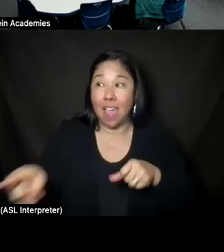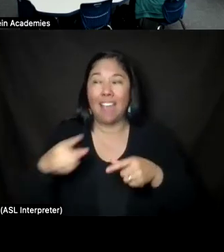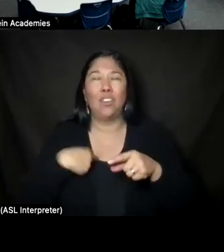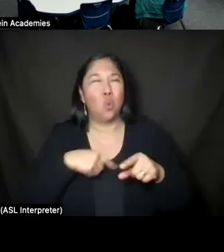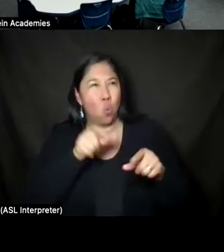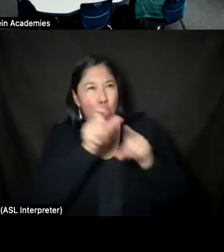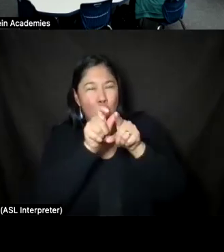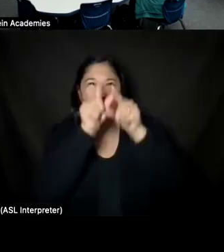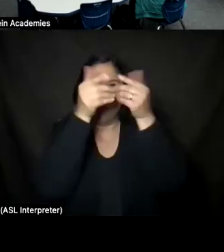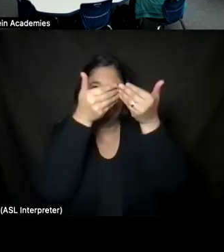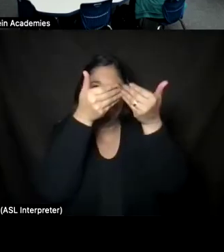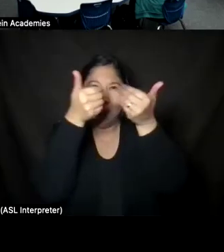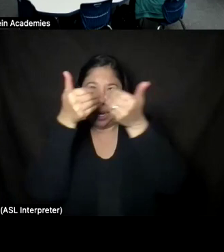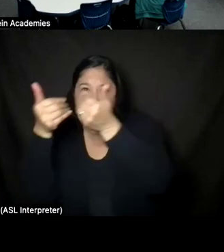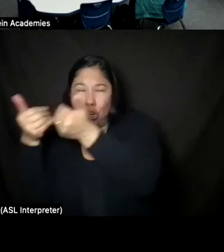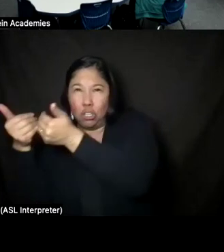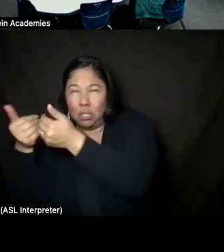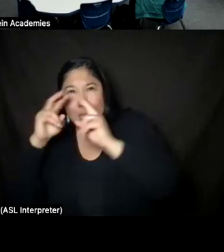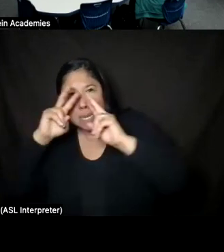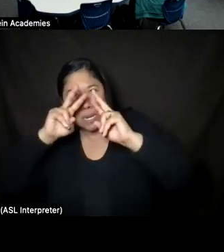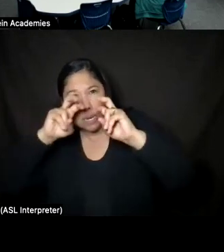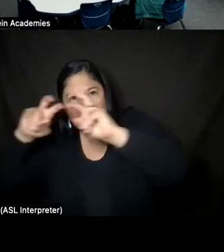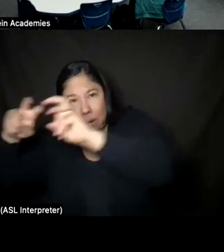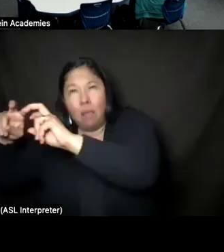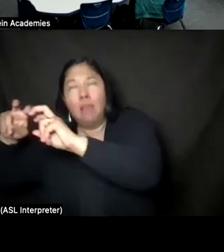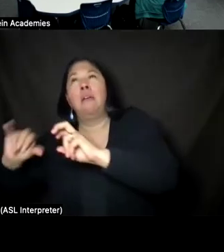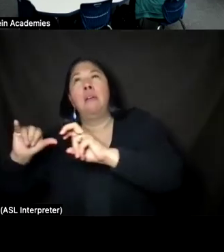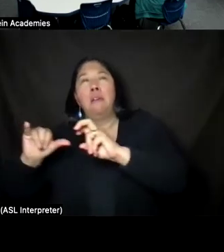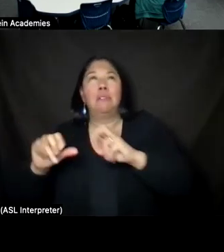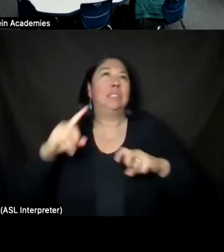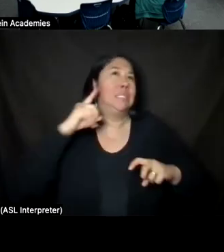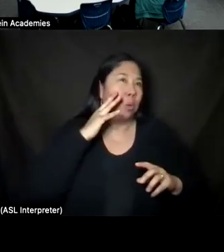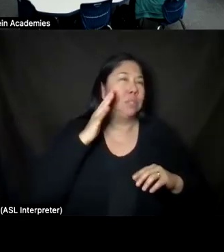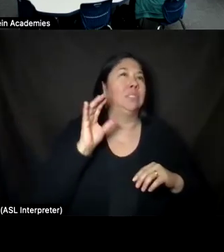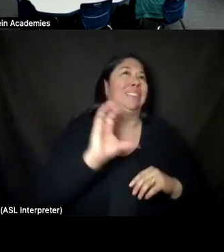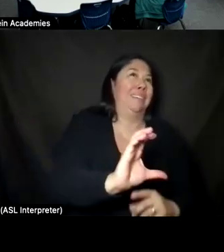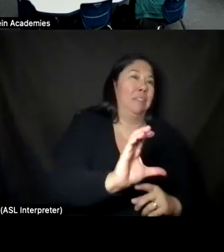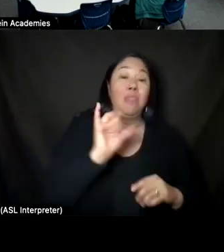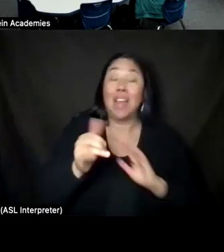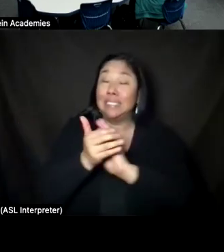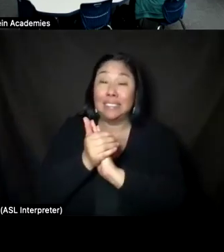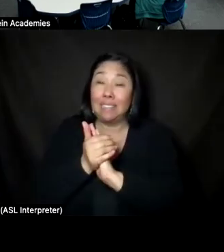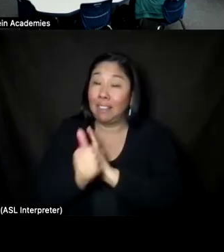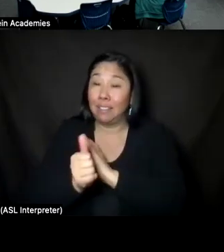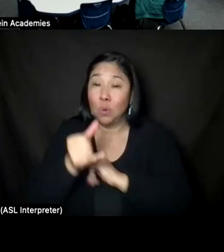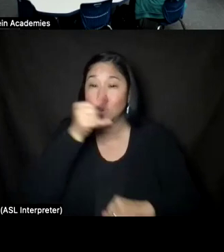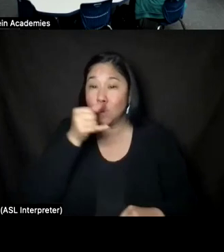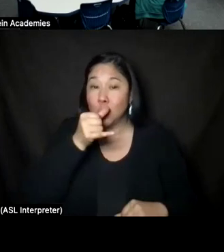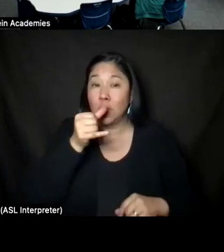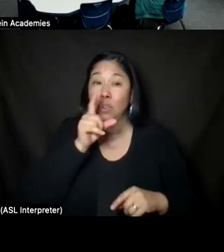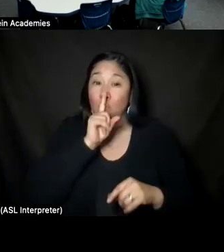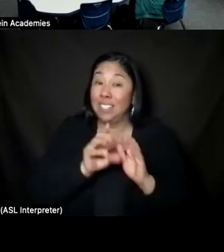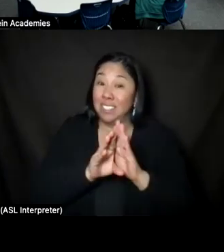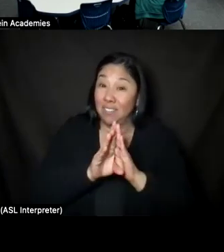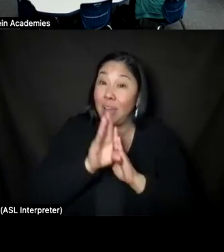apart like that so that they can spell them by listening to what sound. And that's a skill that is developing